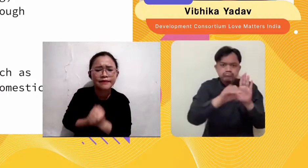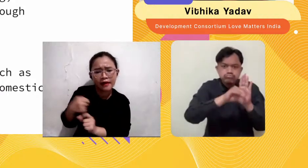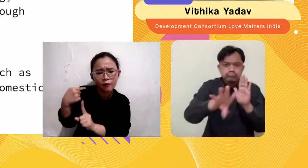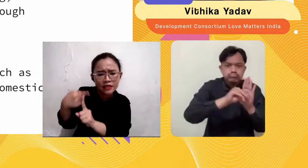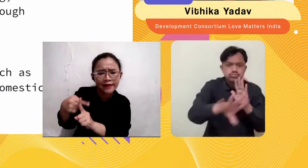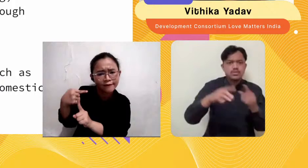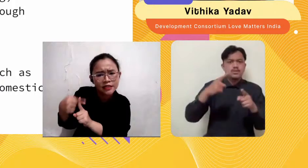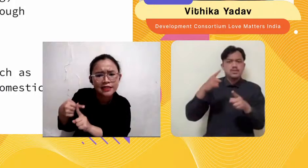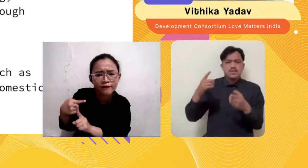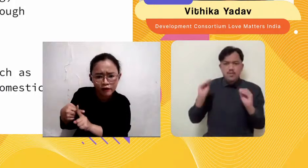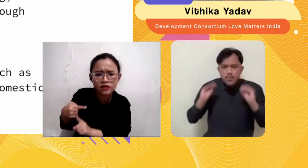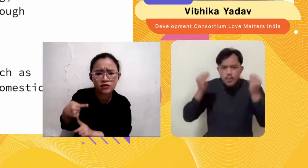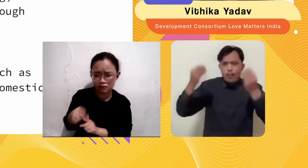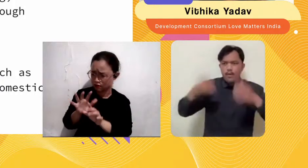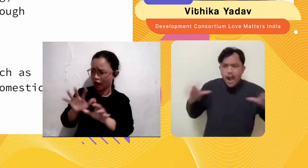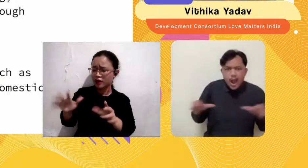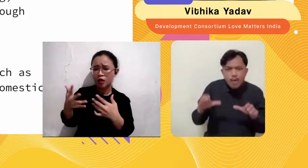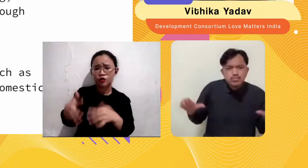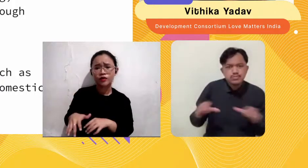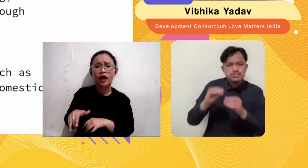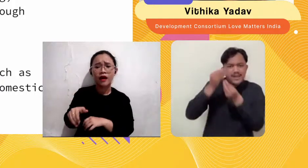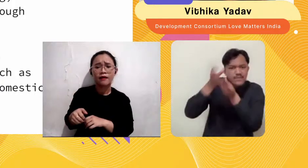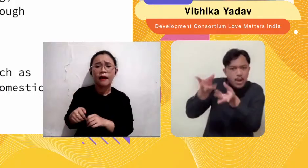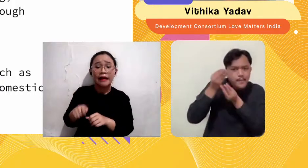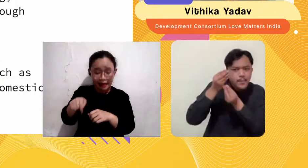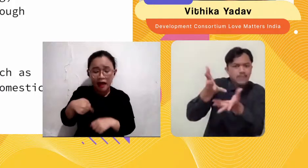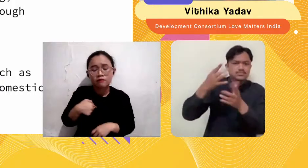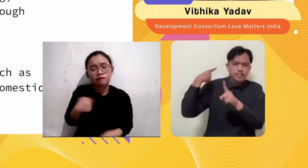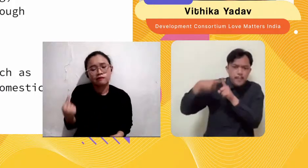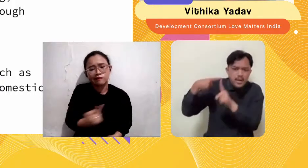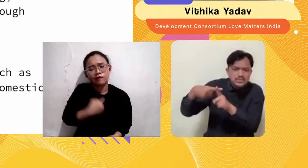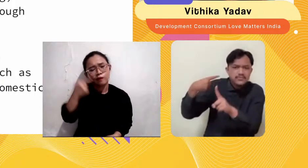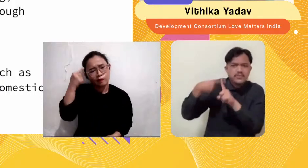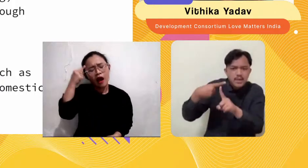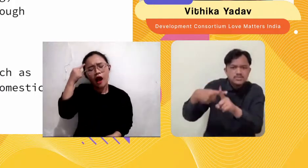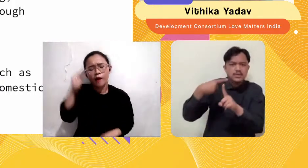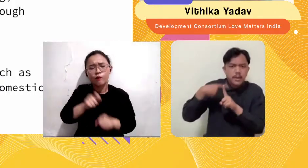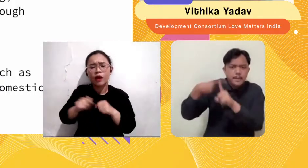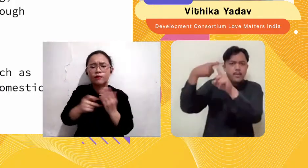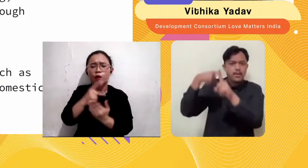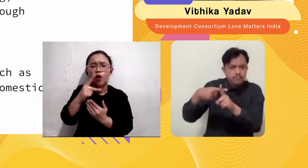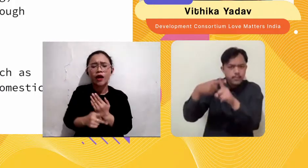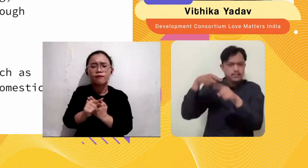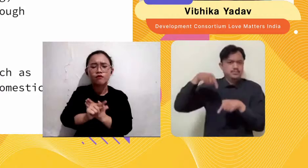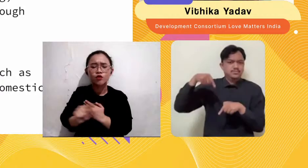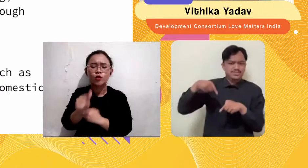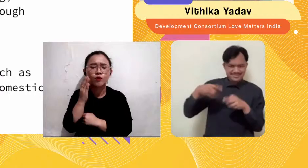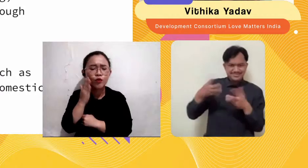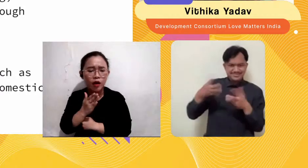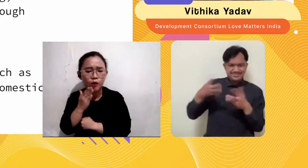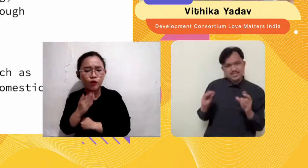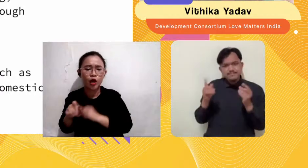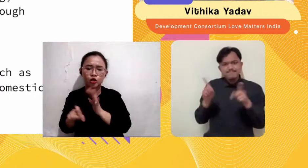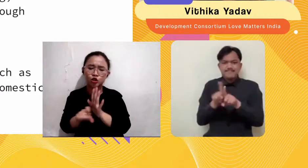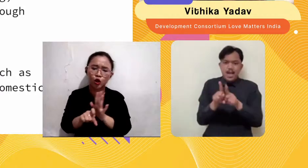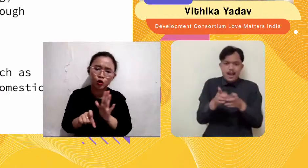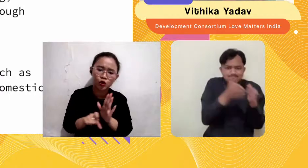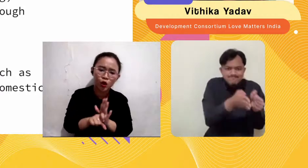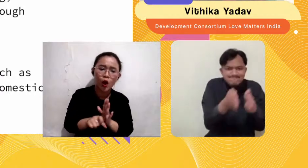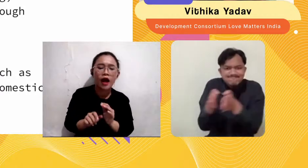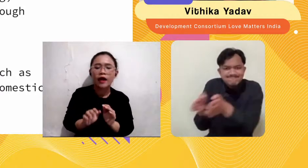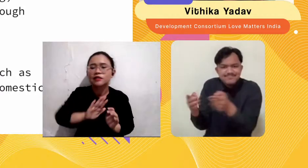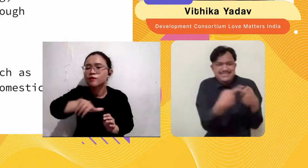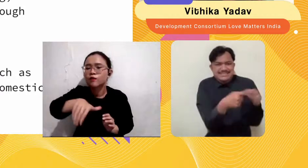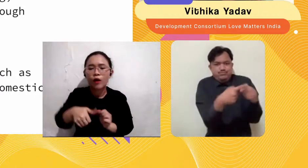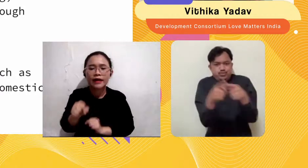young people. We run a program which is a public interest journalism program, which is called Mobikar, and it's it's about new